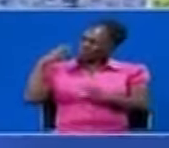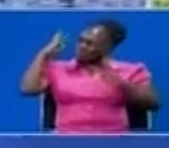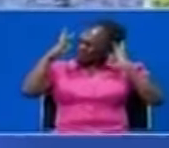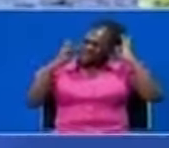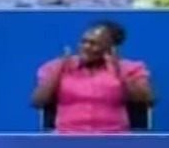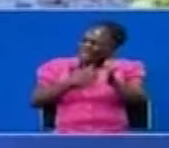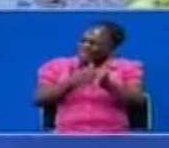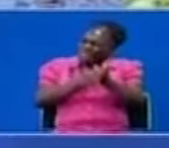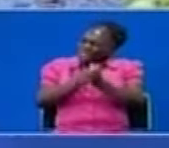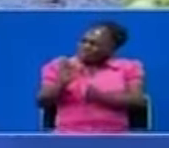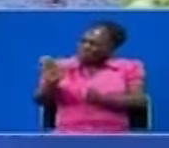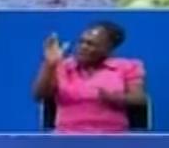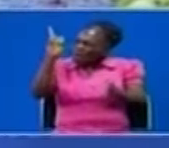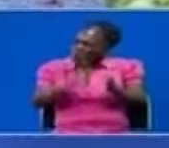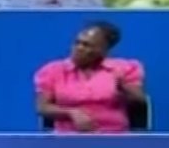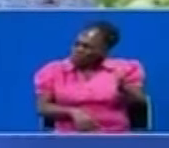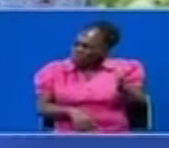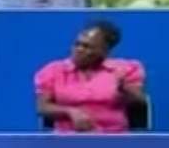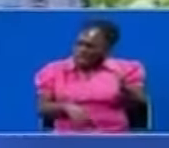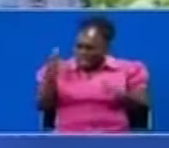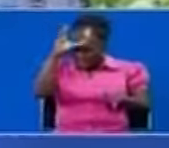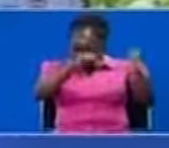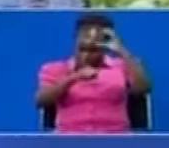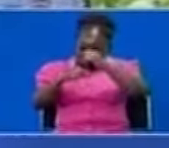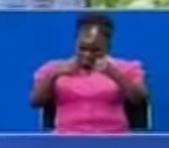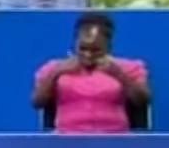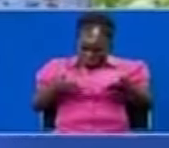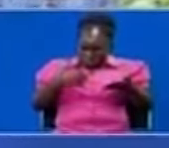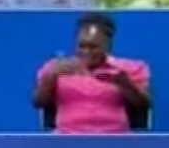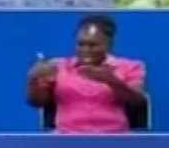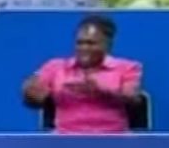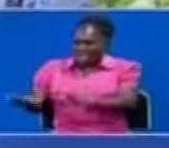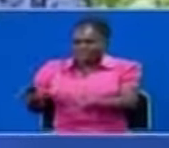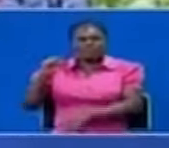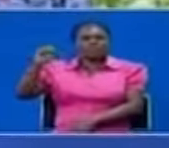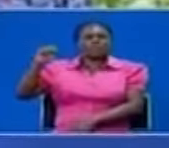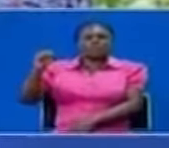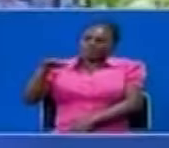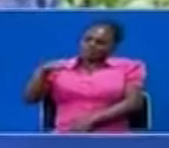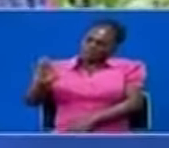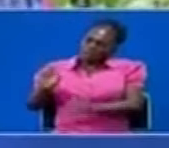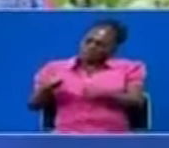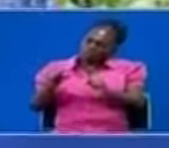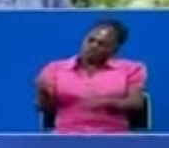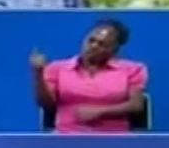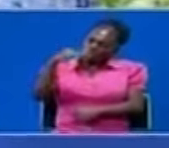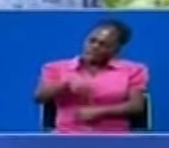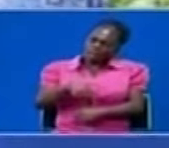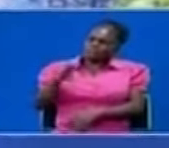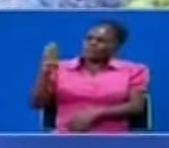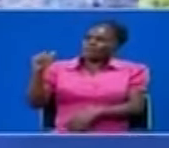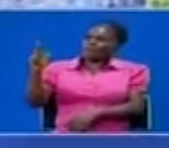his interest is here in Baringo. Assuming today I quit politics and decided to be a farmer, would he still be coming here in Baringo?